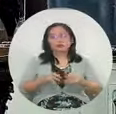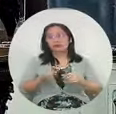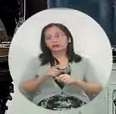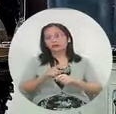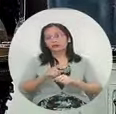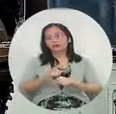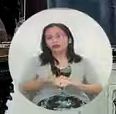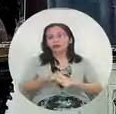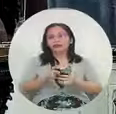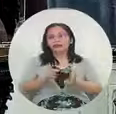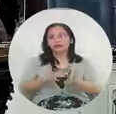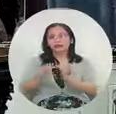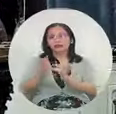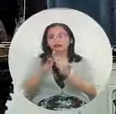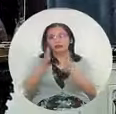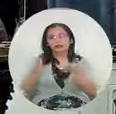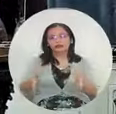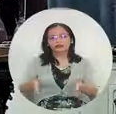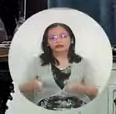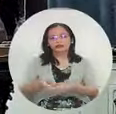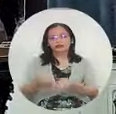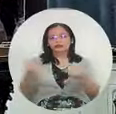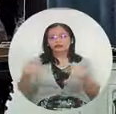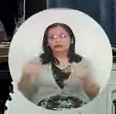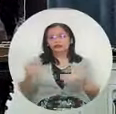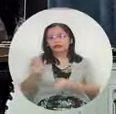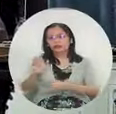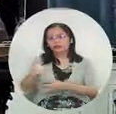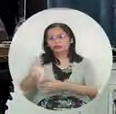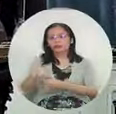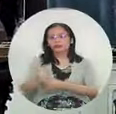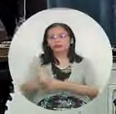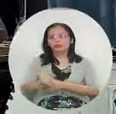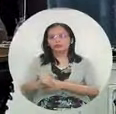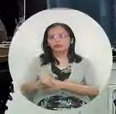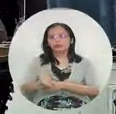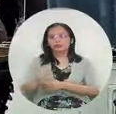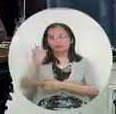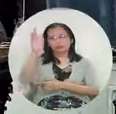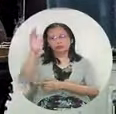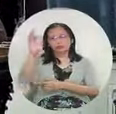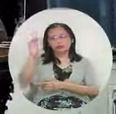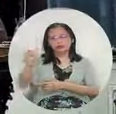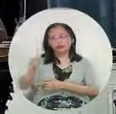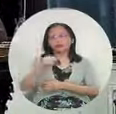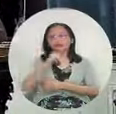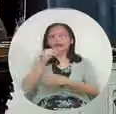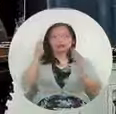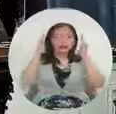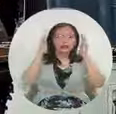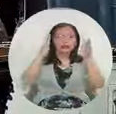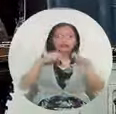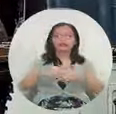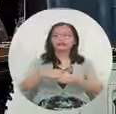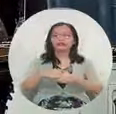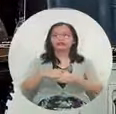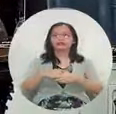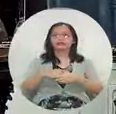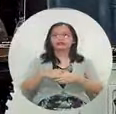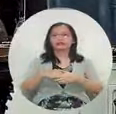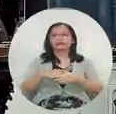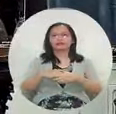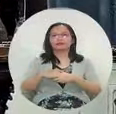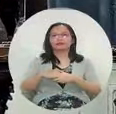Cellphone, noisy. Ang ban pagod matuog. Hagok pa. Tulo palaway.